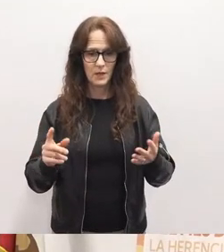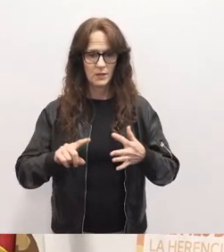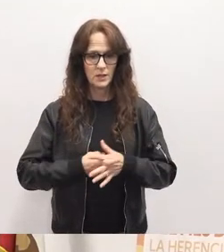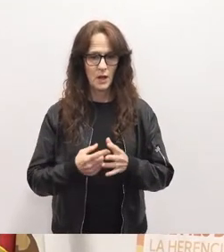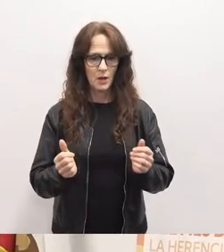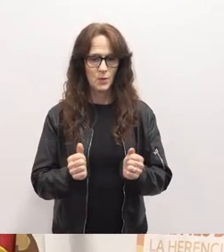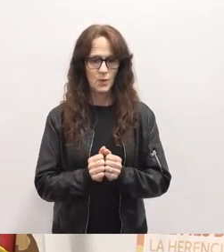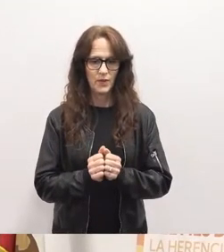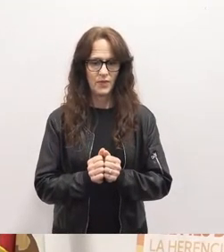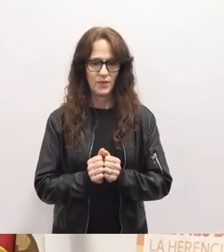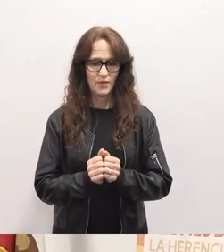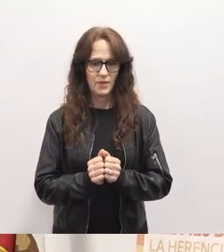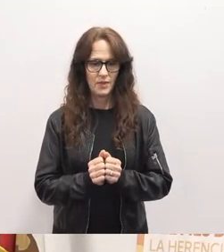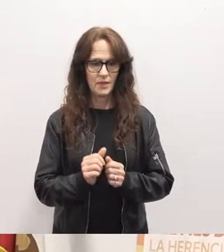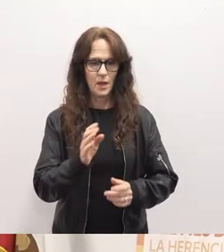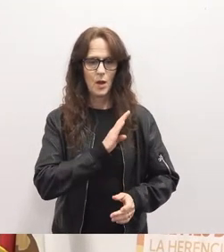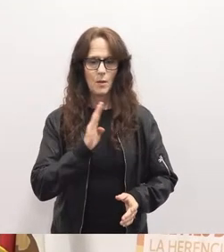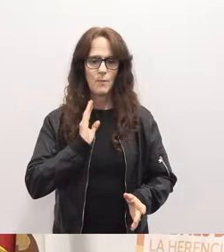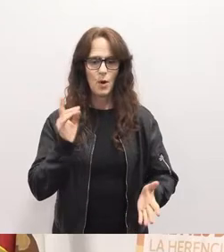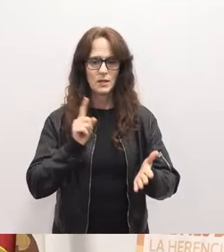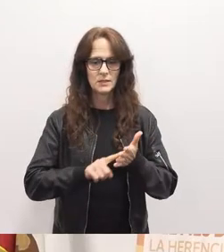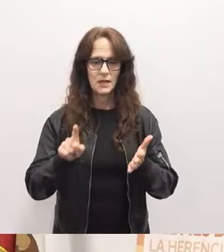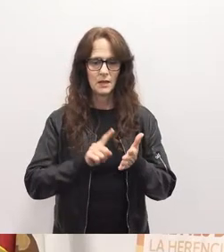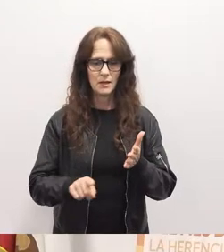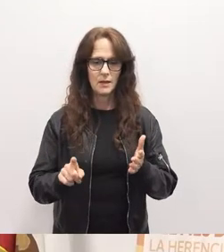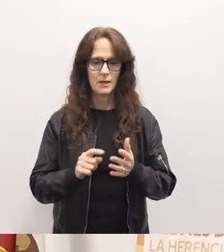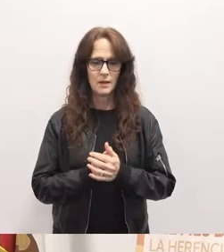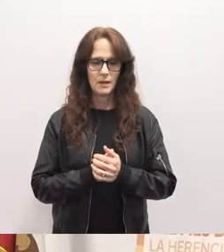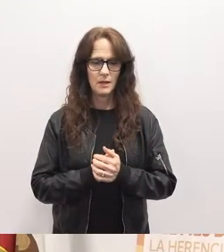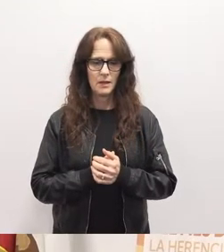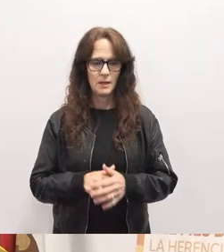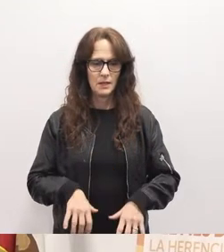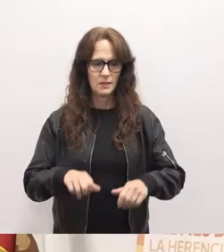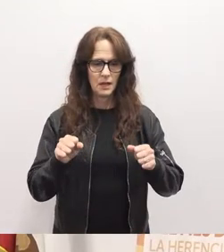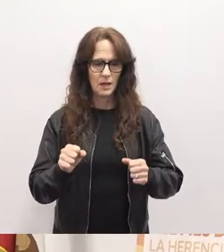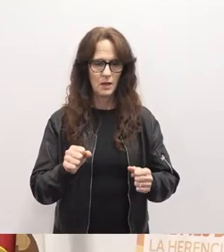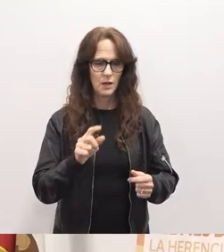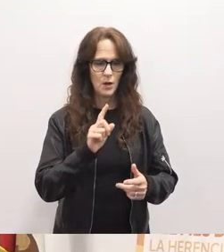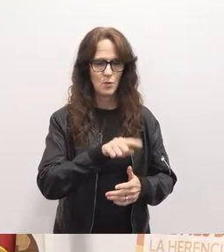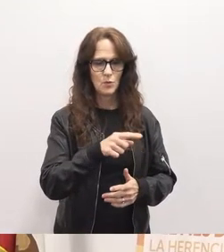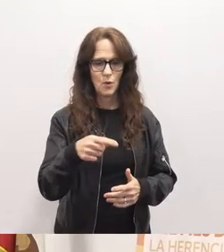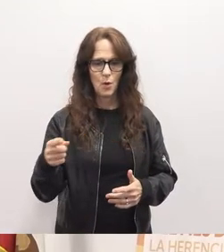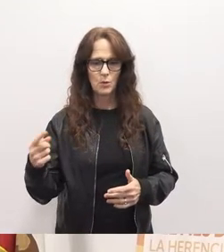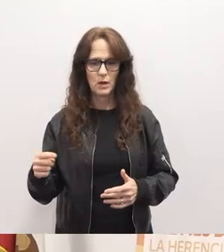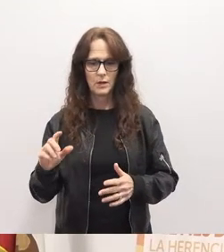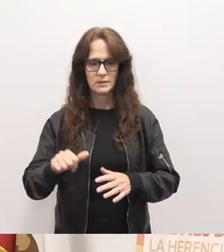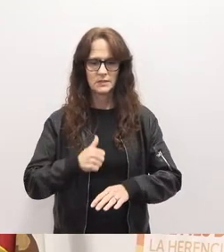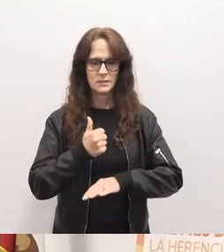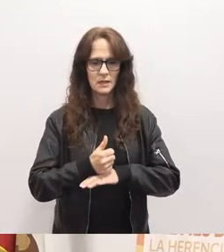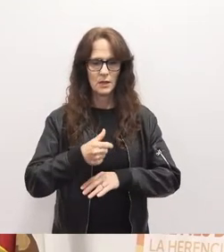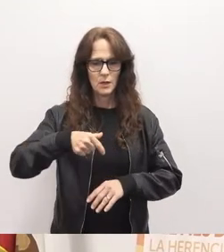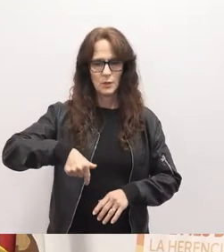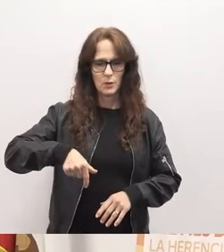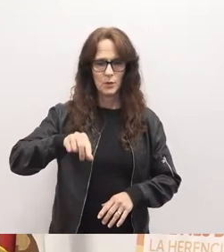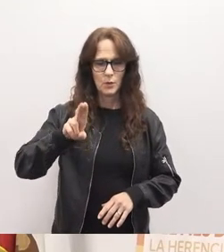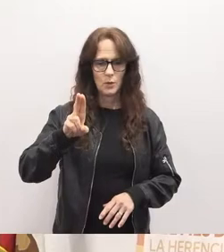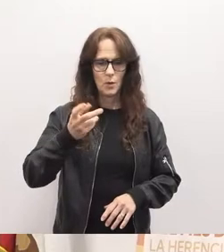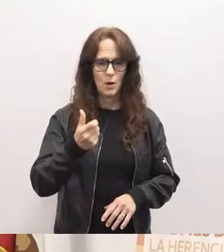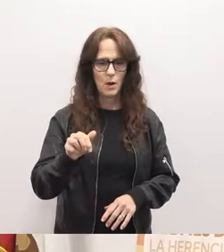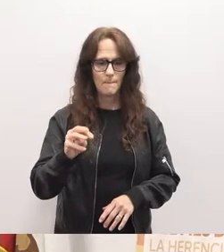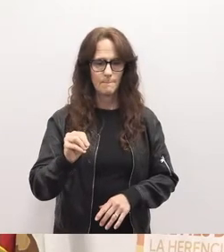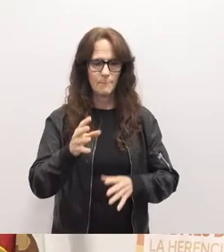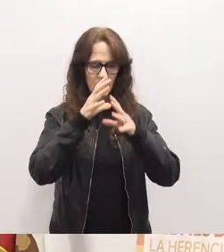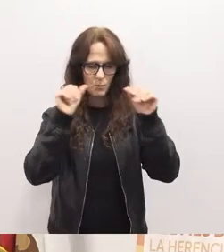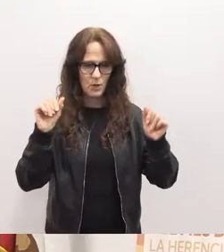We will start with our board secretary taking a roll call to establish a quorum. Thank you.